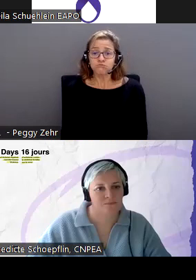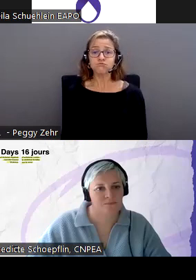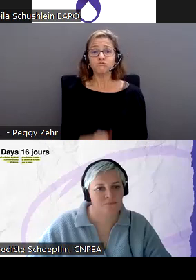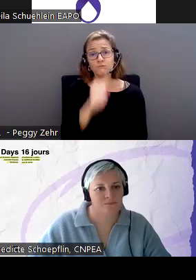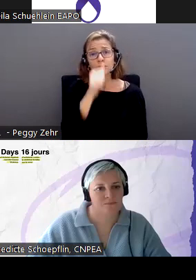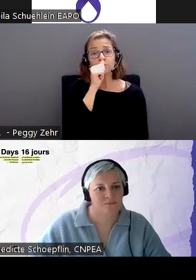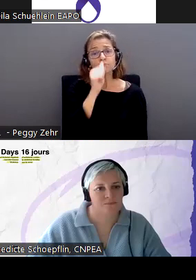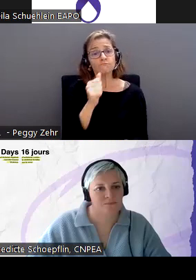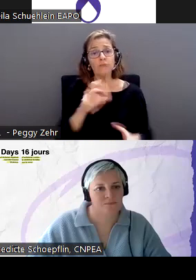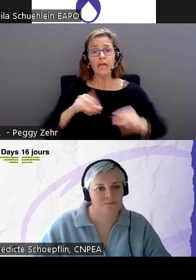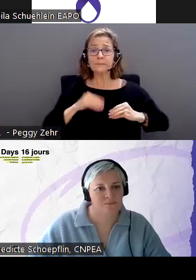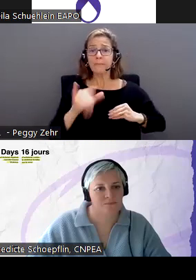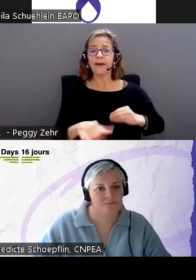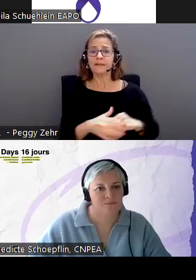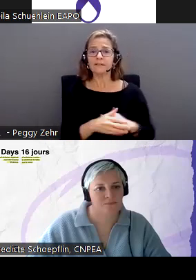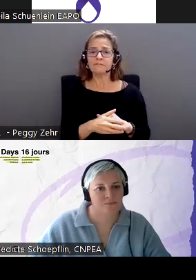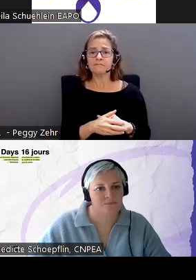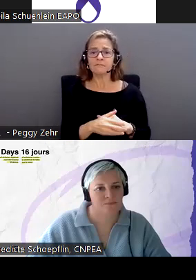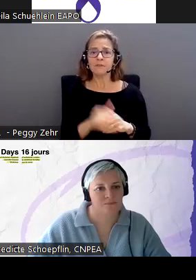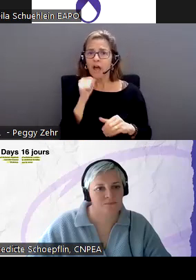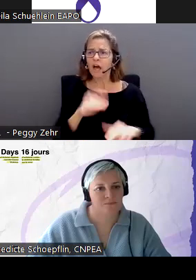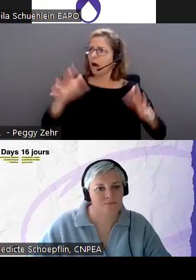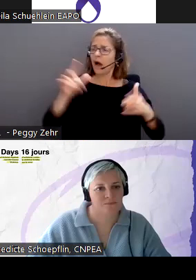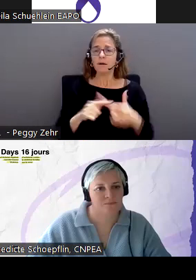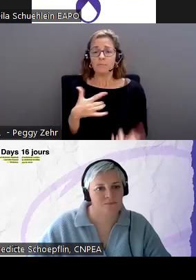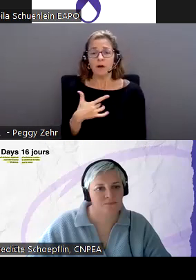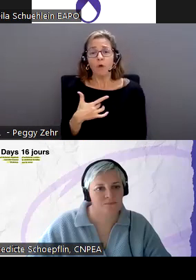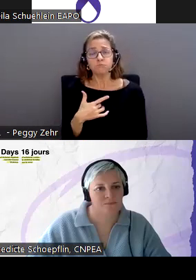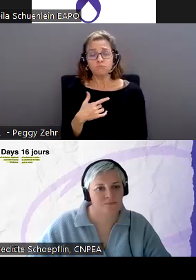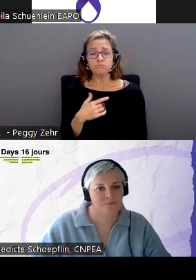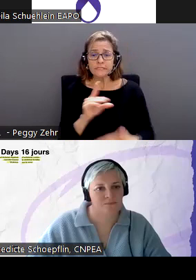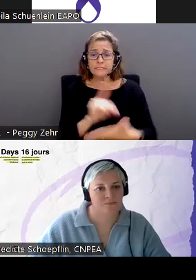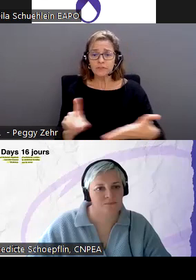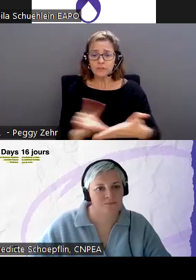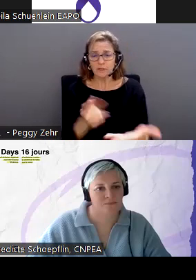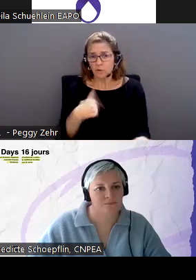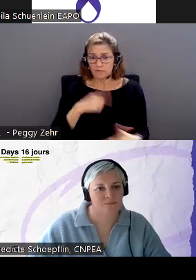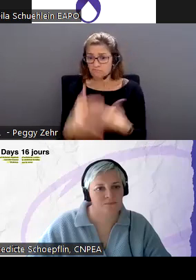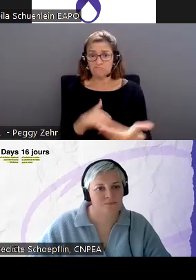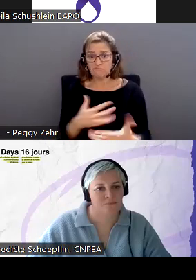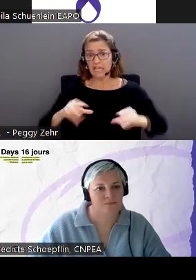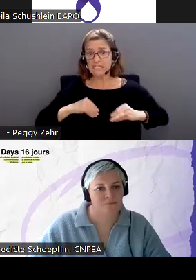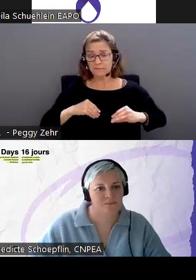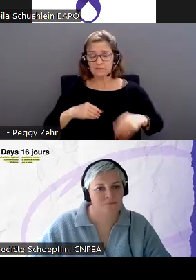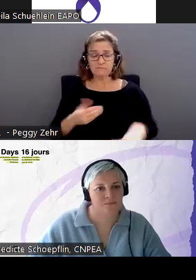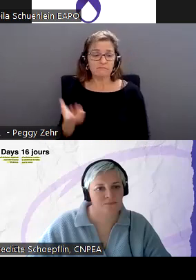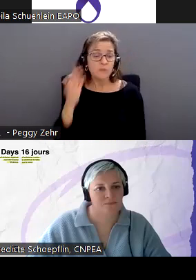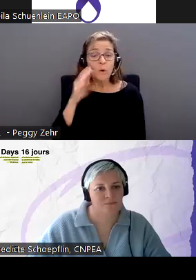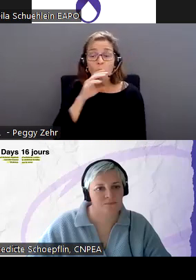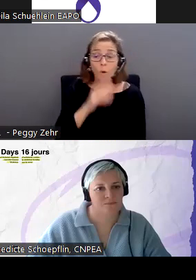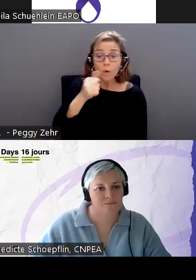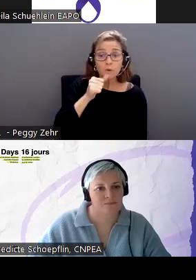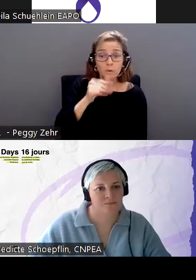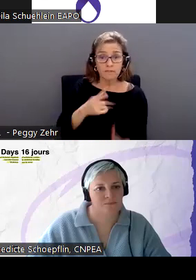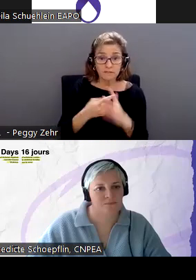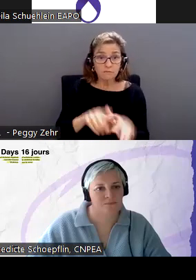forms of discrimination that we're up against. So when we're talking about older women, if you start at 49, if you start at 55, like, we're